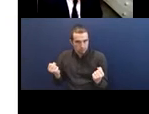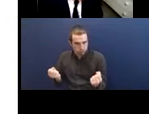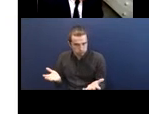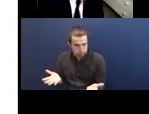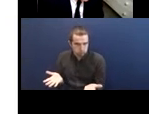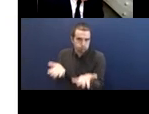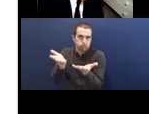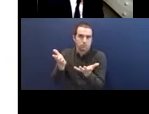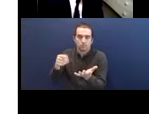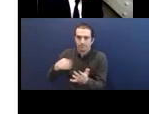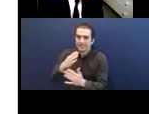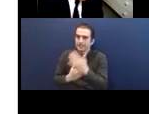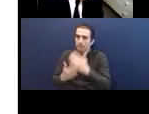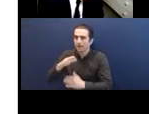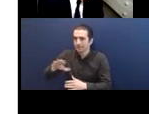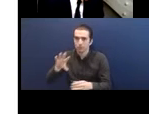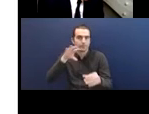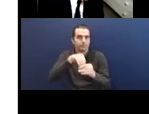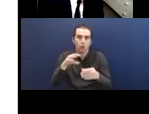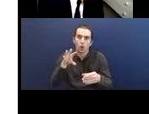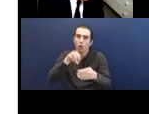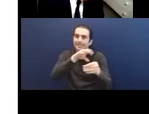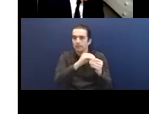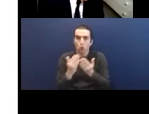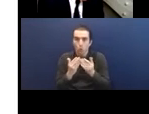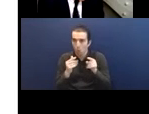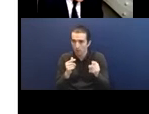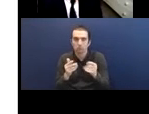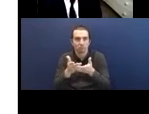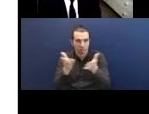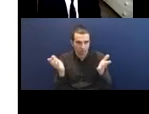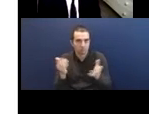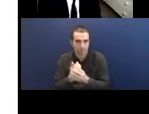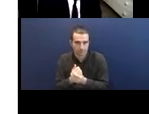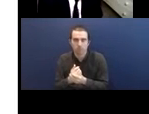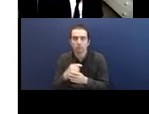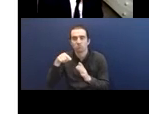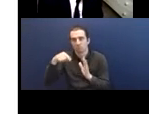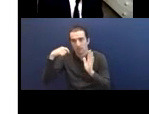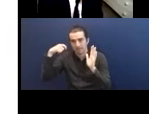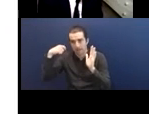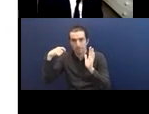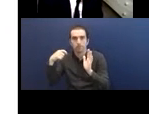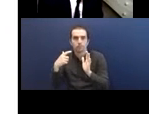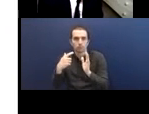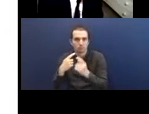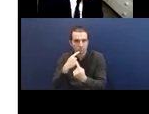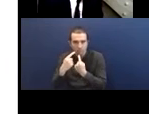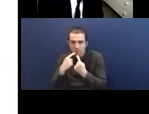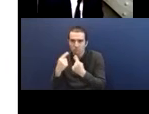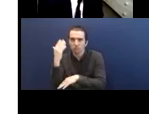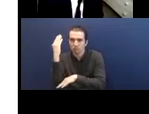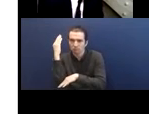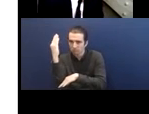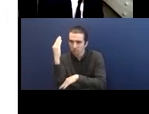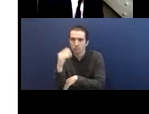parents had formed a very strong alliance on the two islands of Zanzibar and had gone out from that to train the teachers and